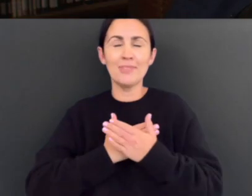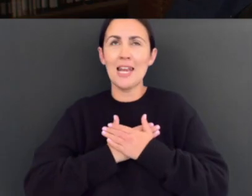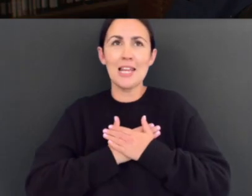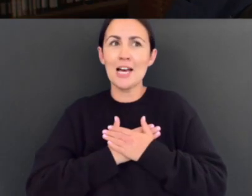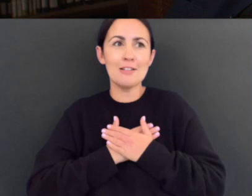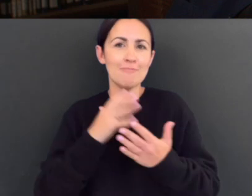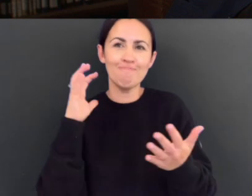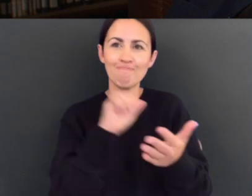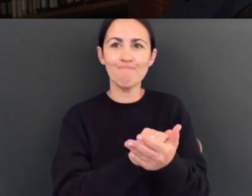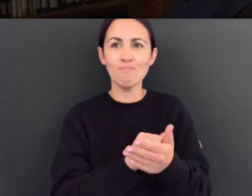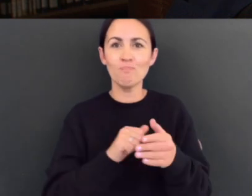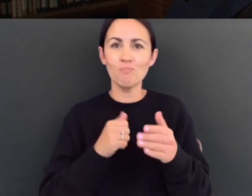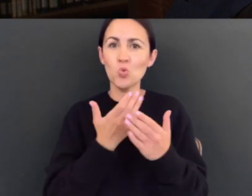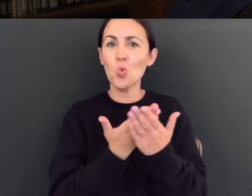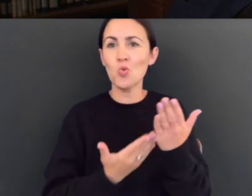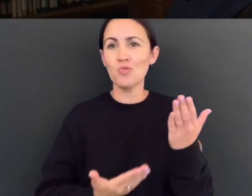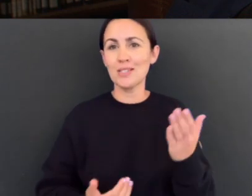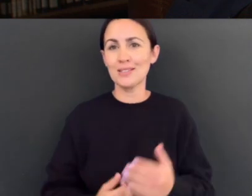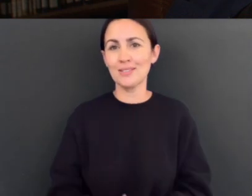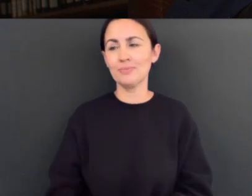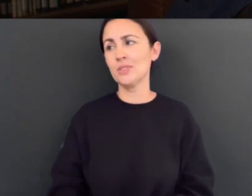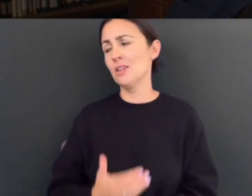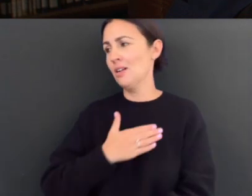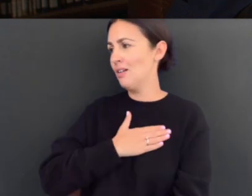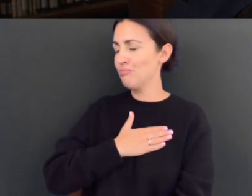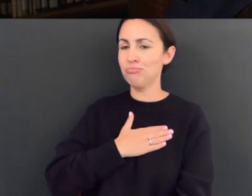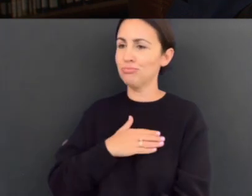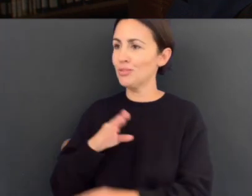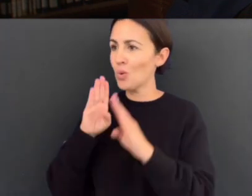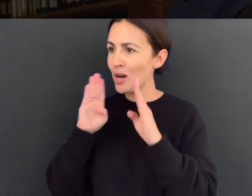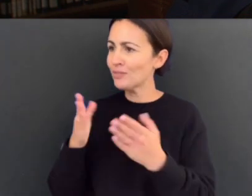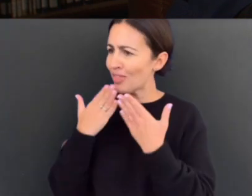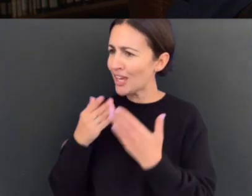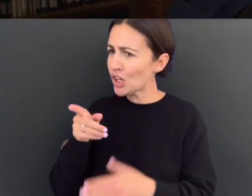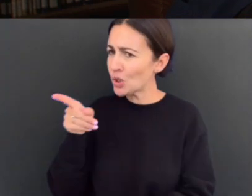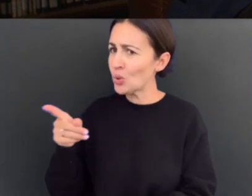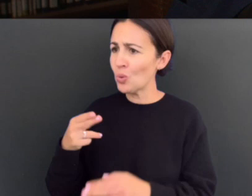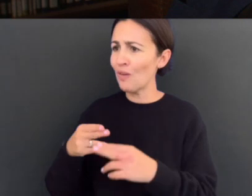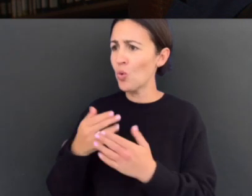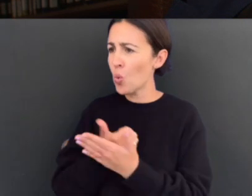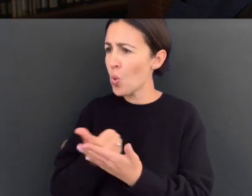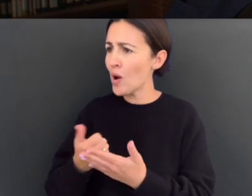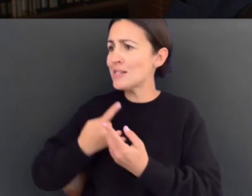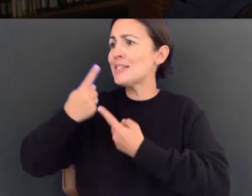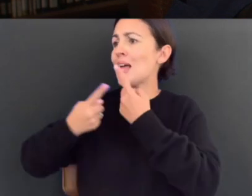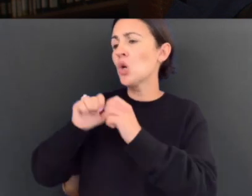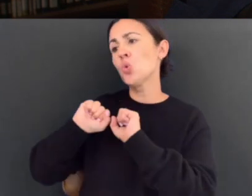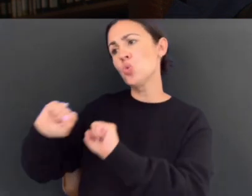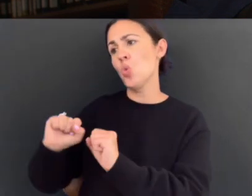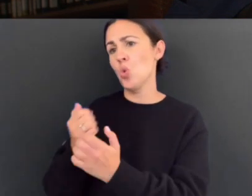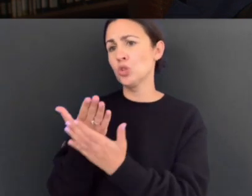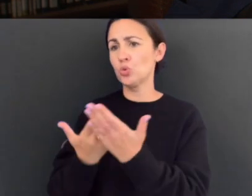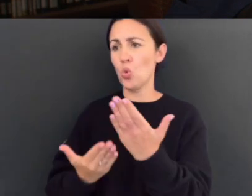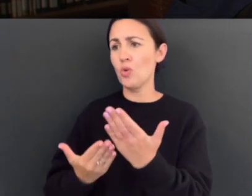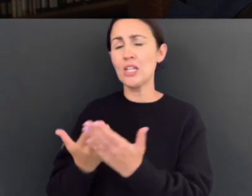Arnold, that's wonderful. And we're all very grateful to you for pursuing the story. And the story, you know, is the currency that you've